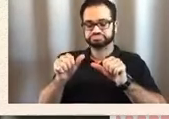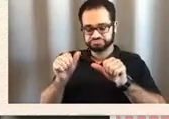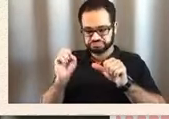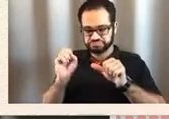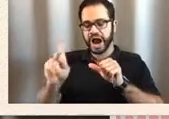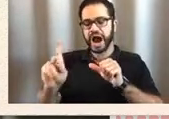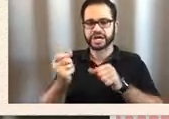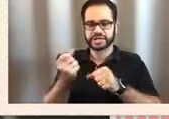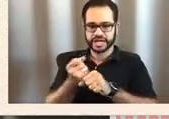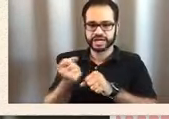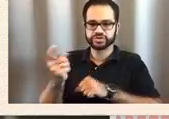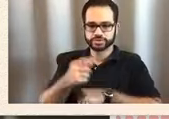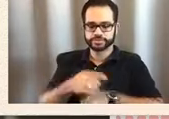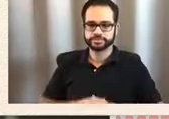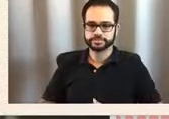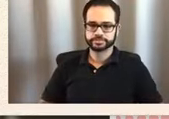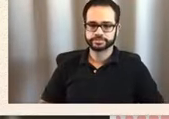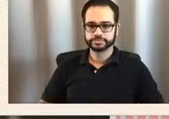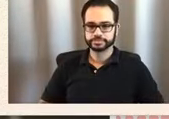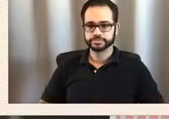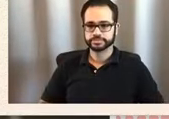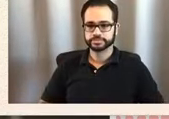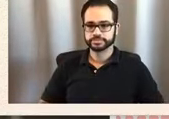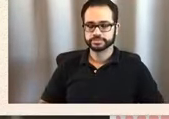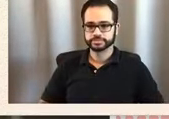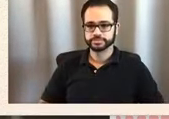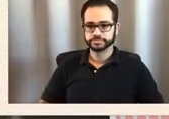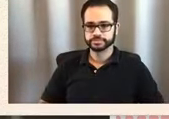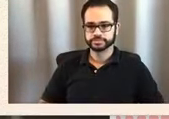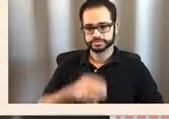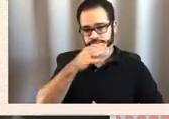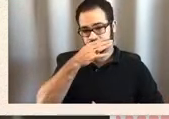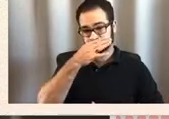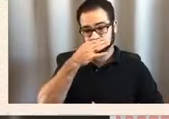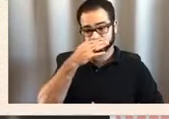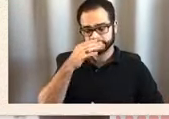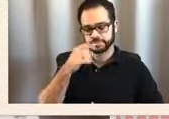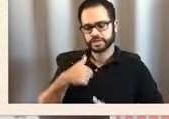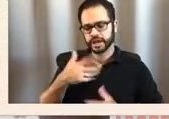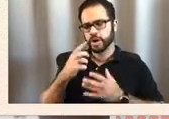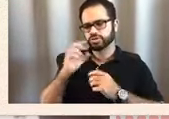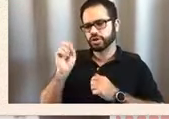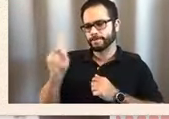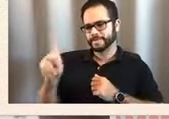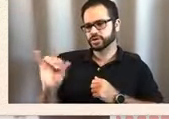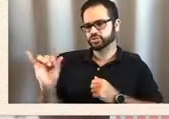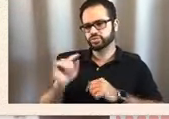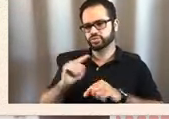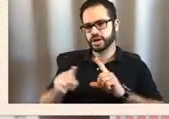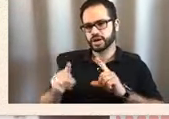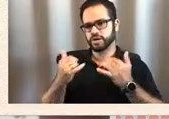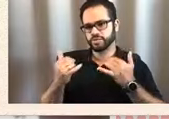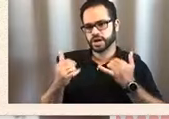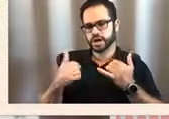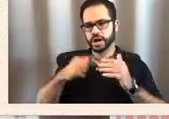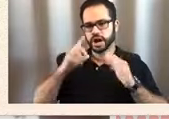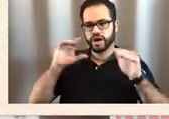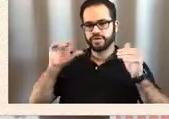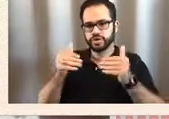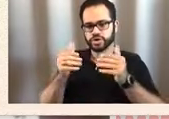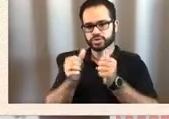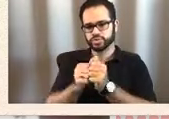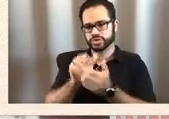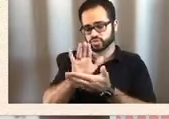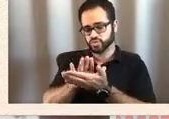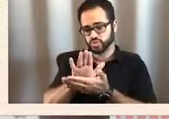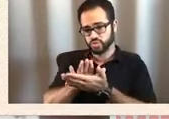Yeah, I want to come back. I'm just focused on school right now, so hopefully I'll be graduating next